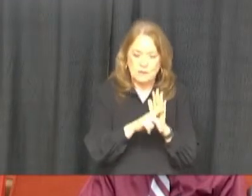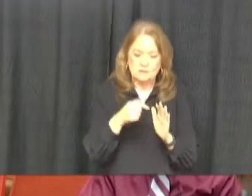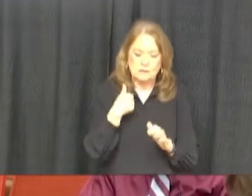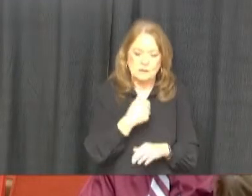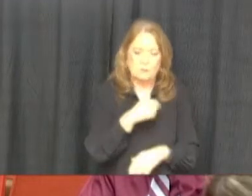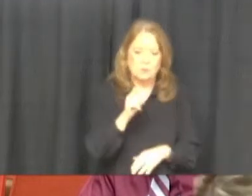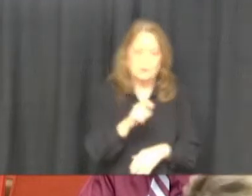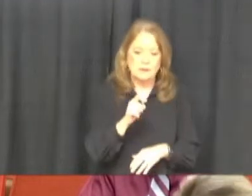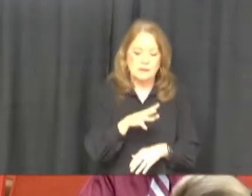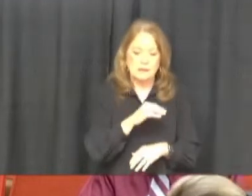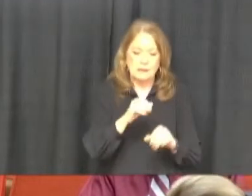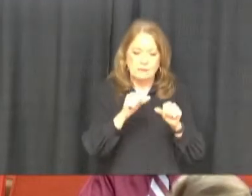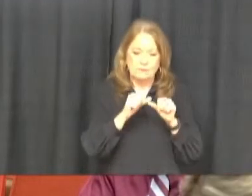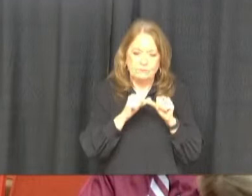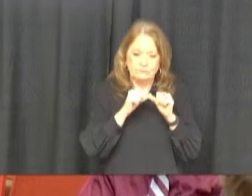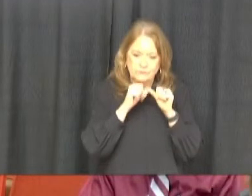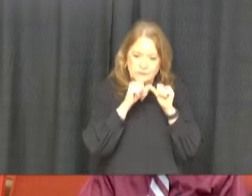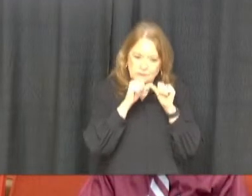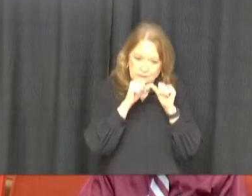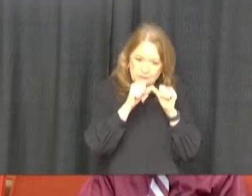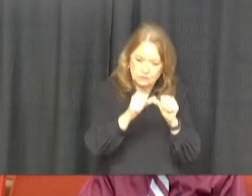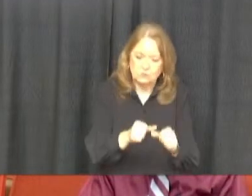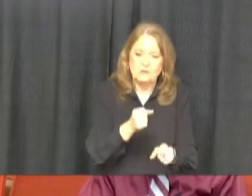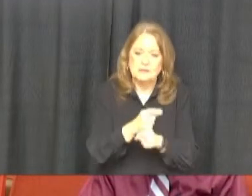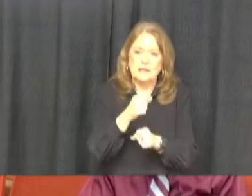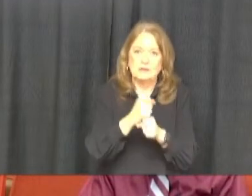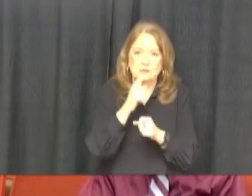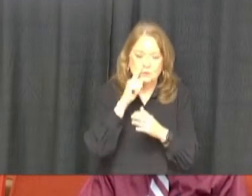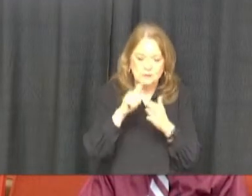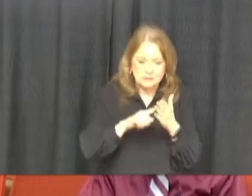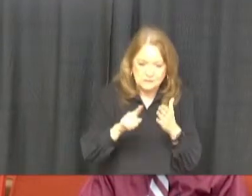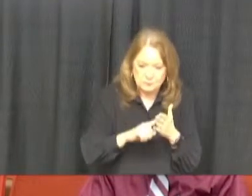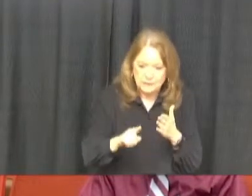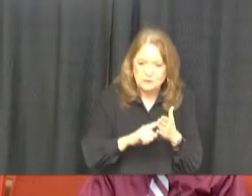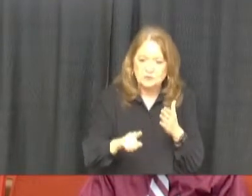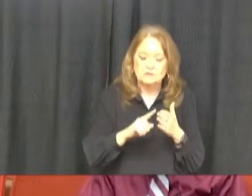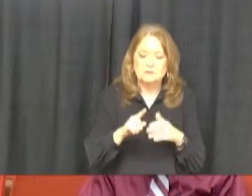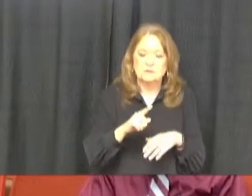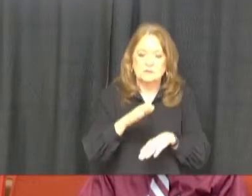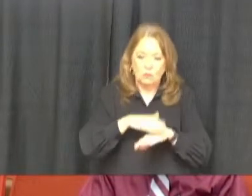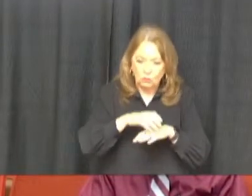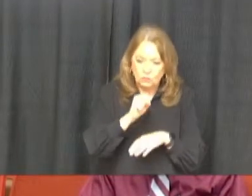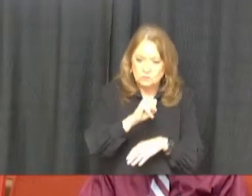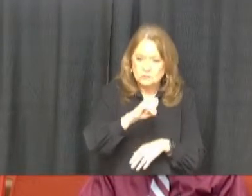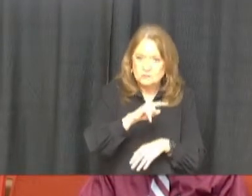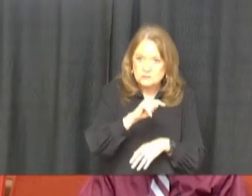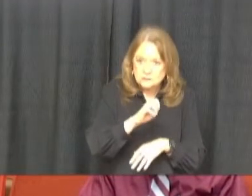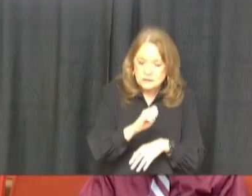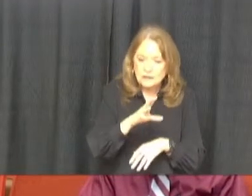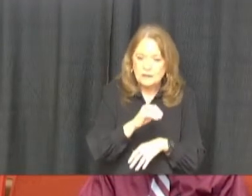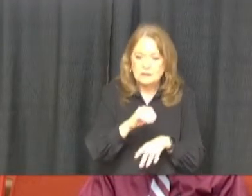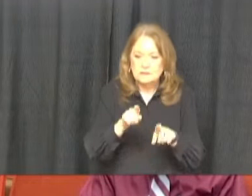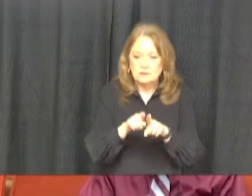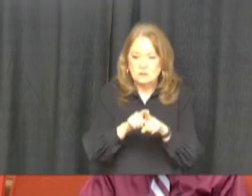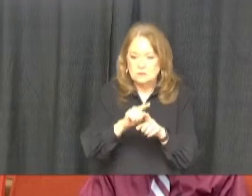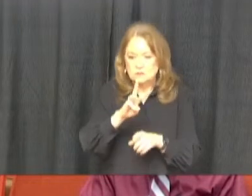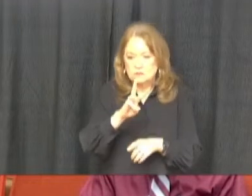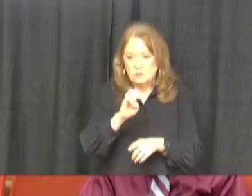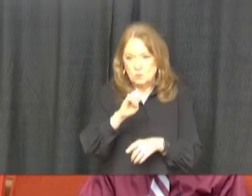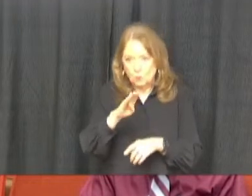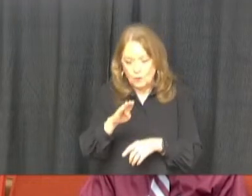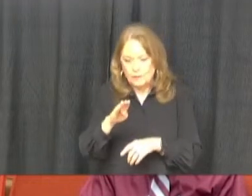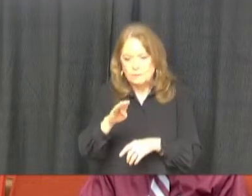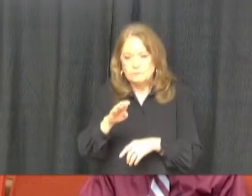and the continued annual inspections around those on site and also web based based on